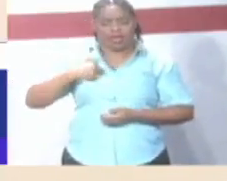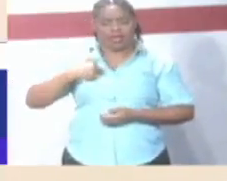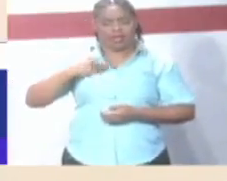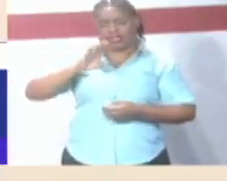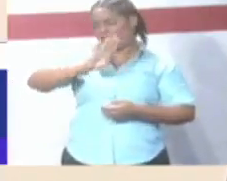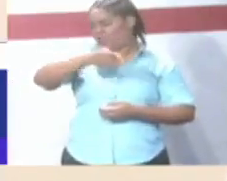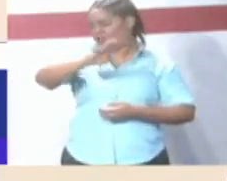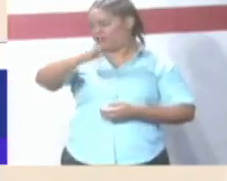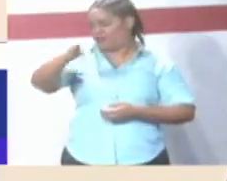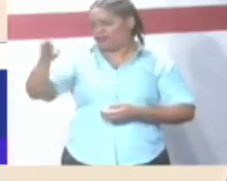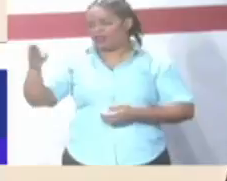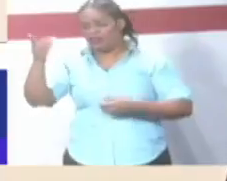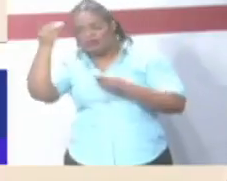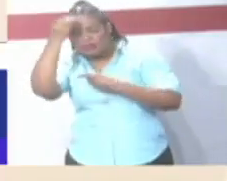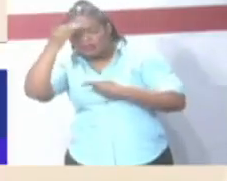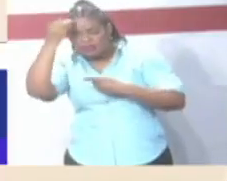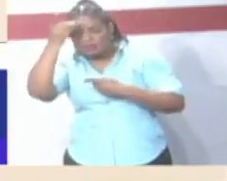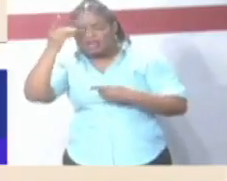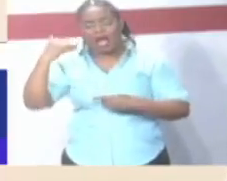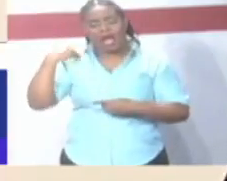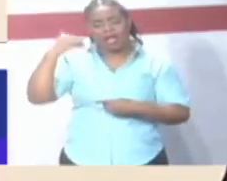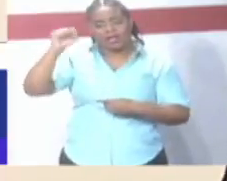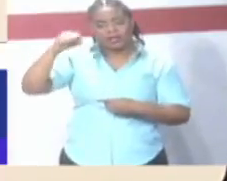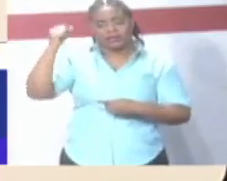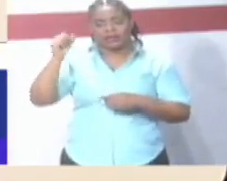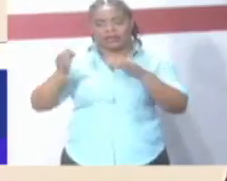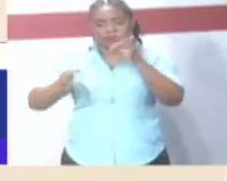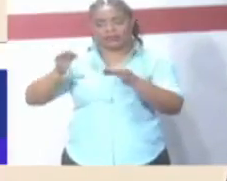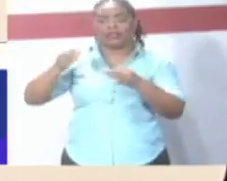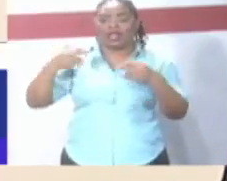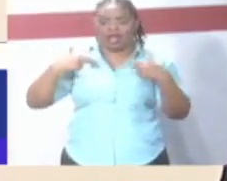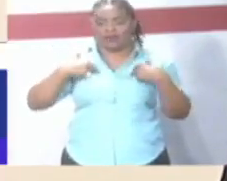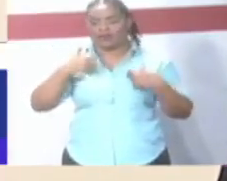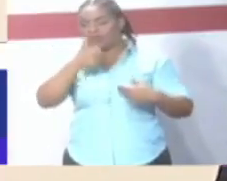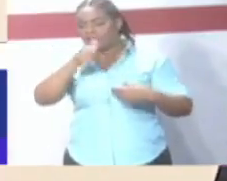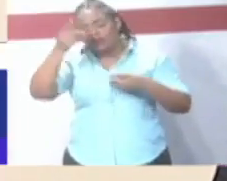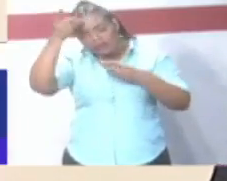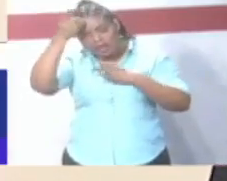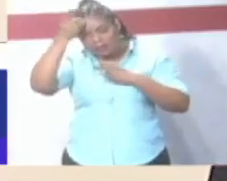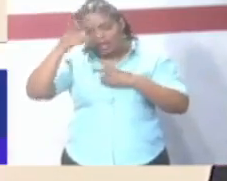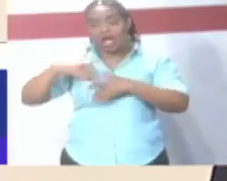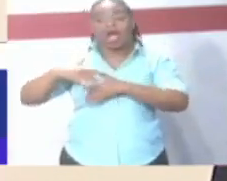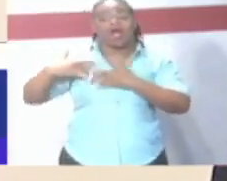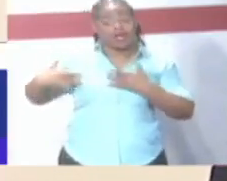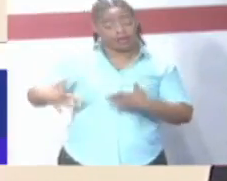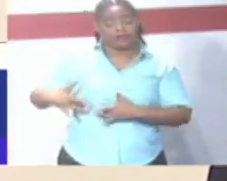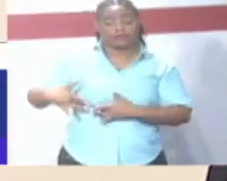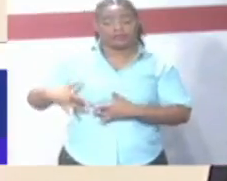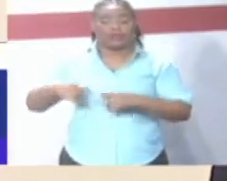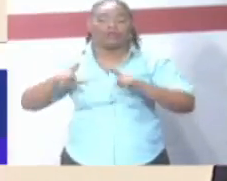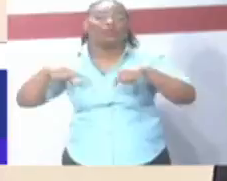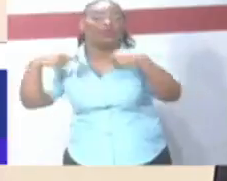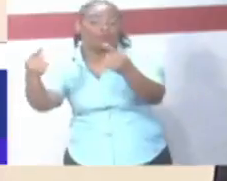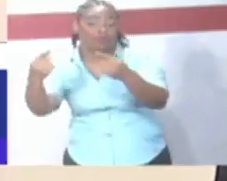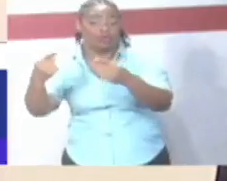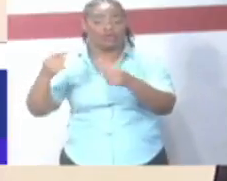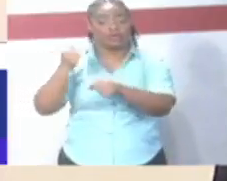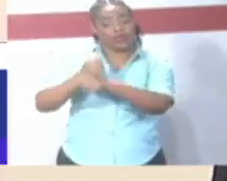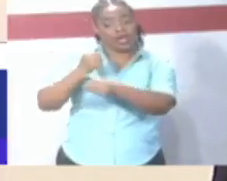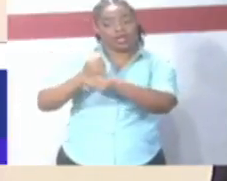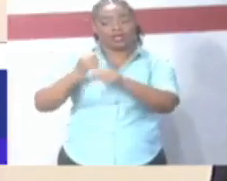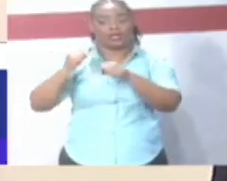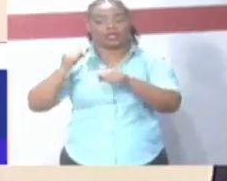Heart disease. If you have any heart disease, let's check it out. And just as I said, Joey, if you have any